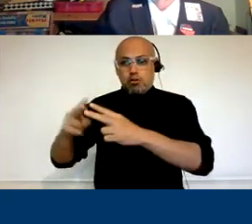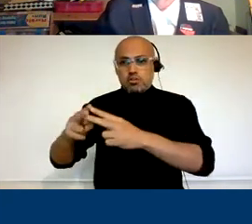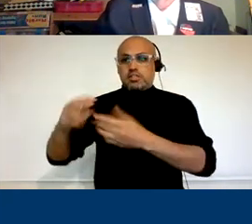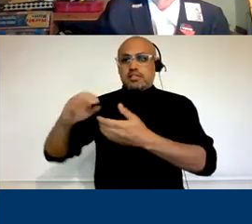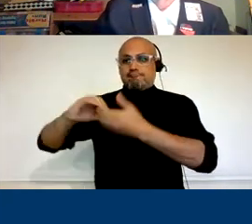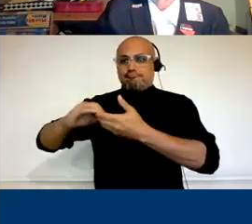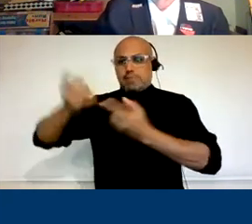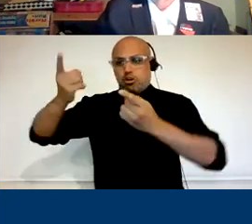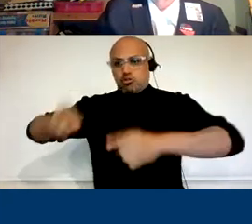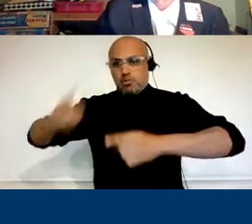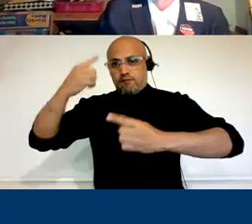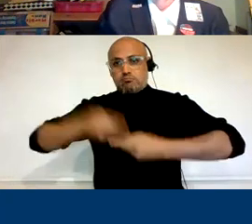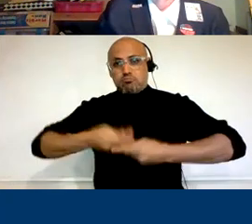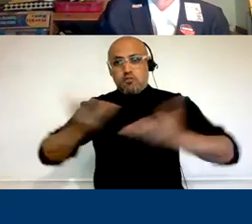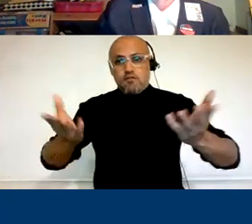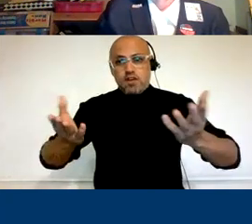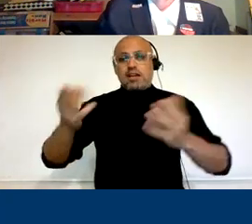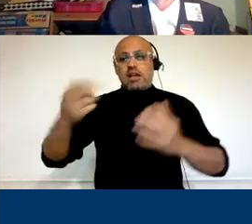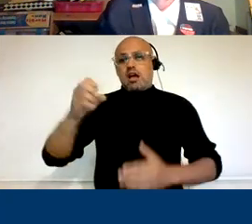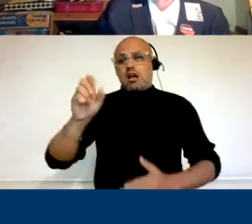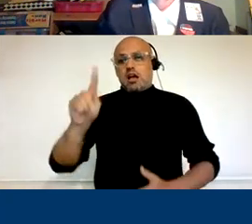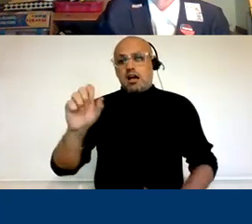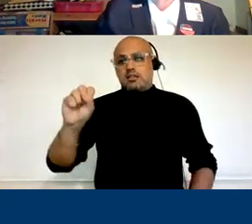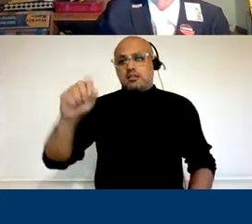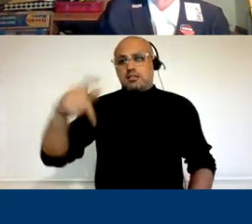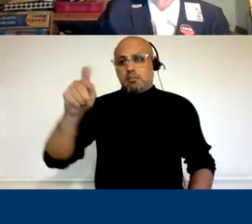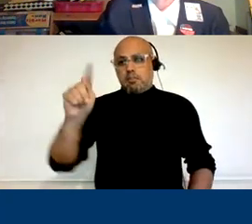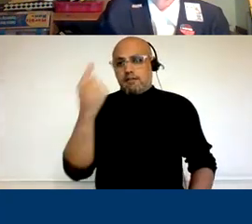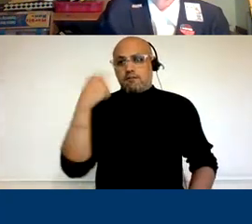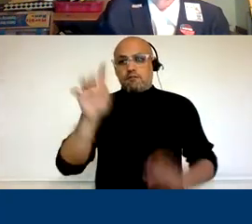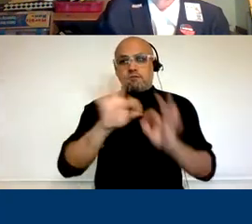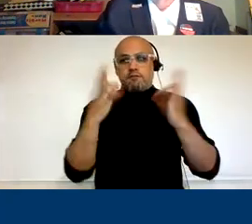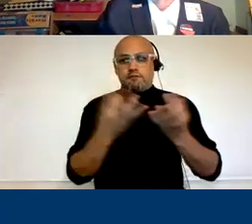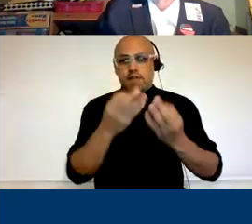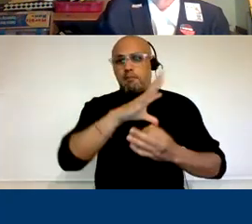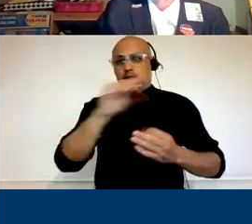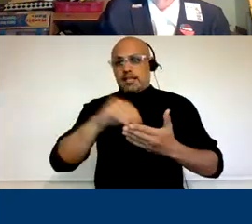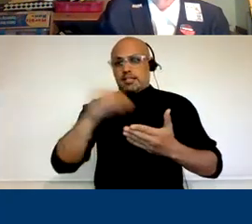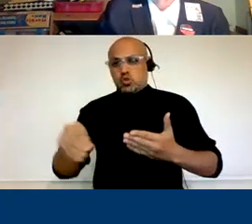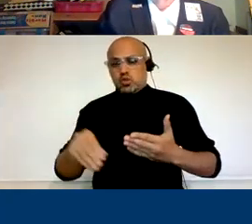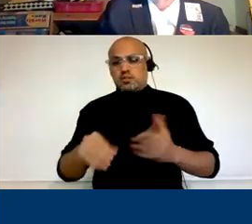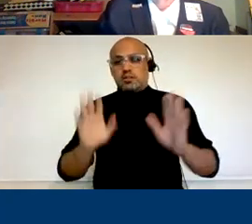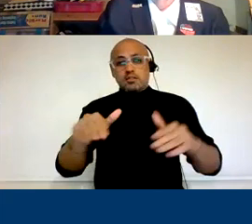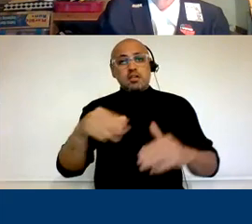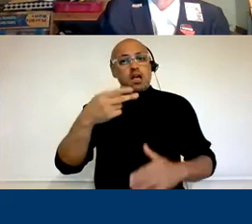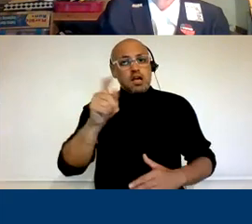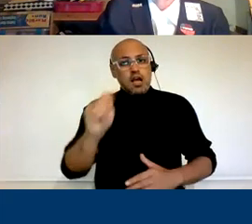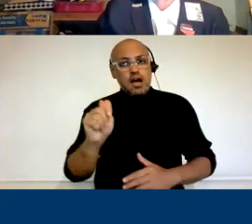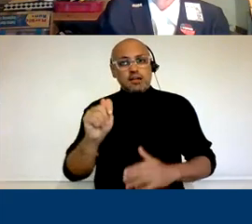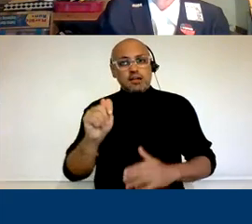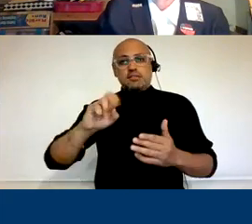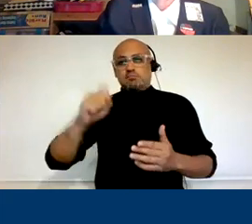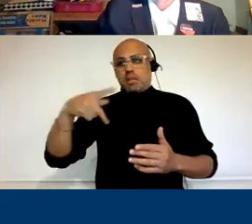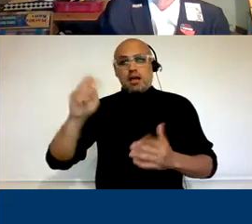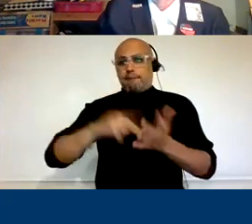to provide these hotspots to the families and the students. The hotspots, as we don't, they are wireless internet connectivity.